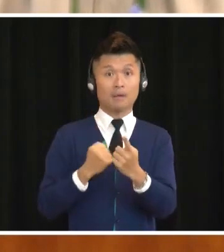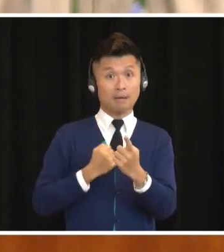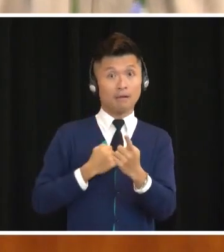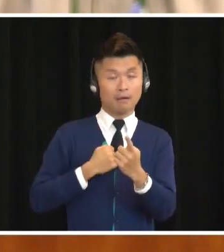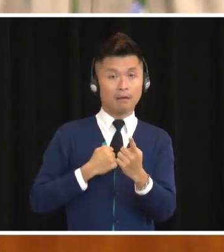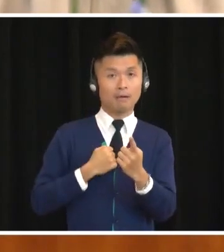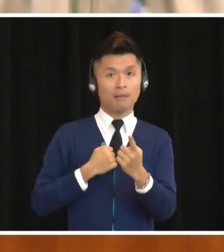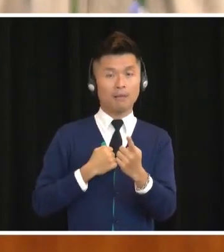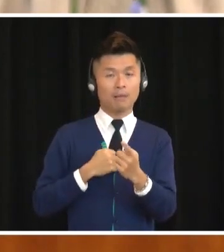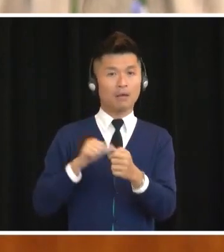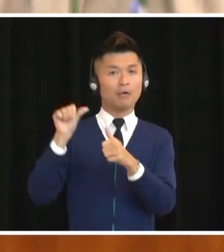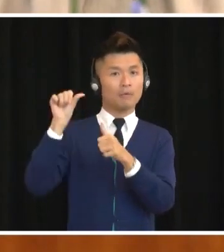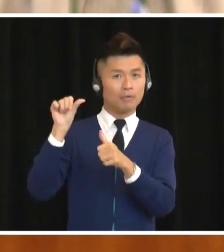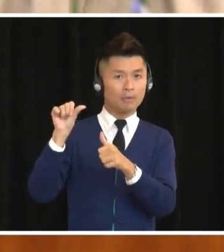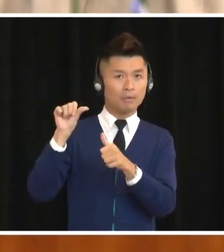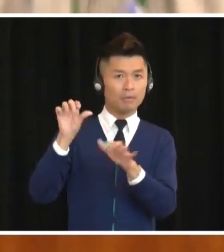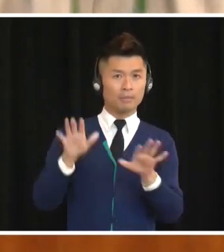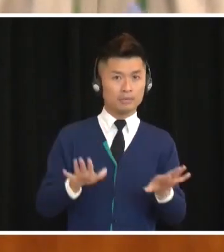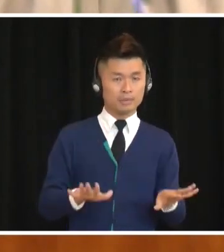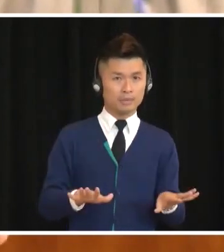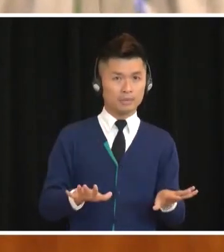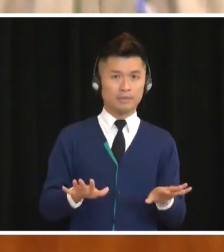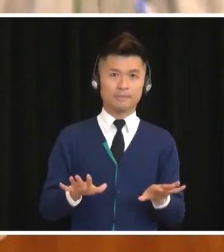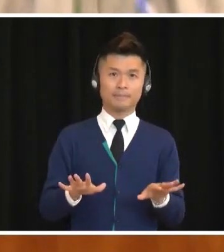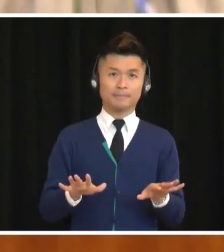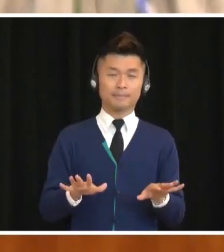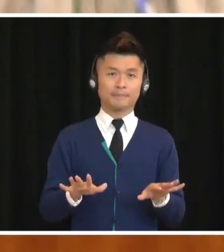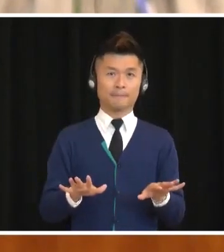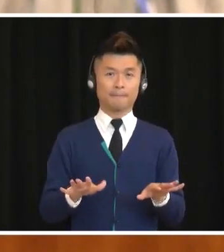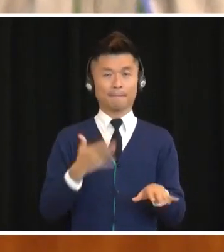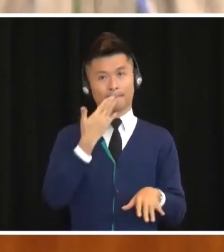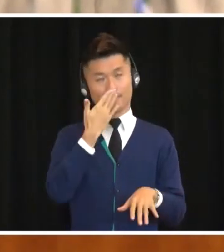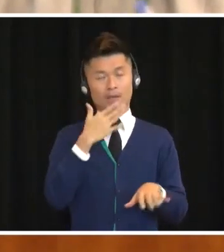and some